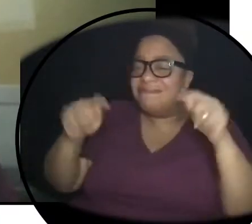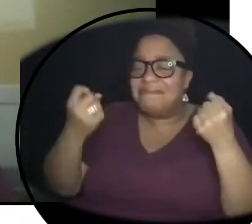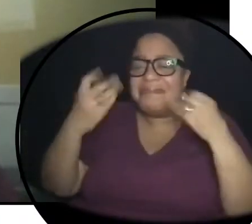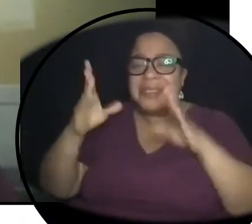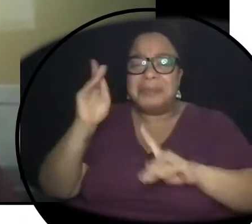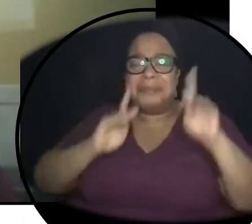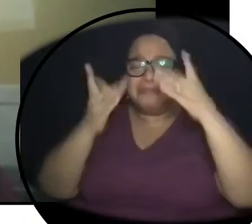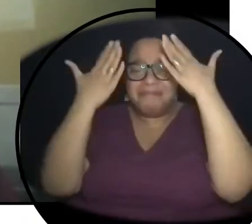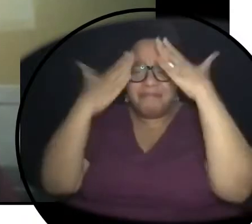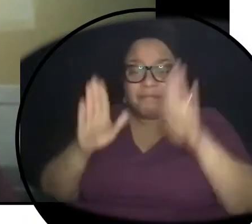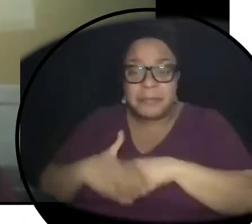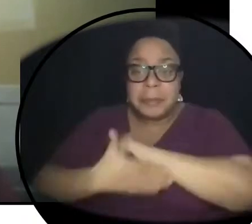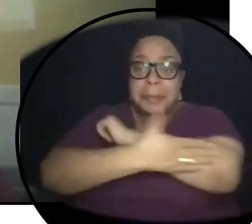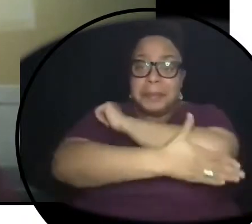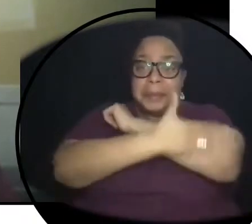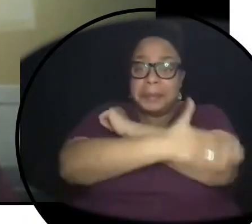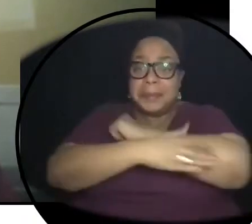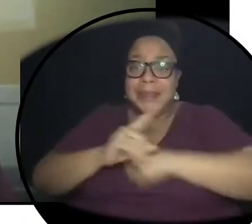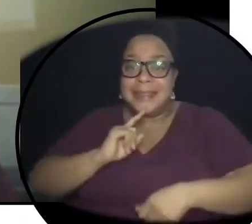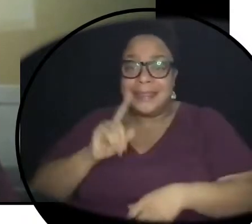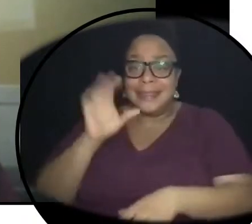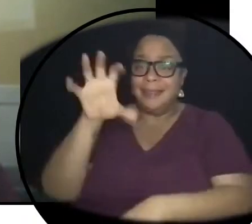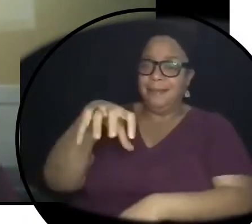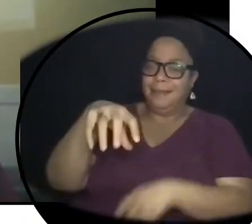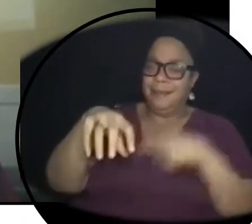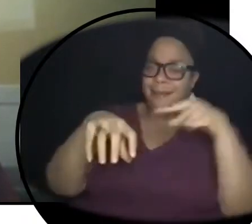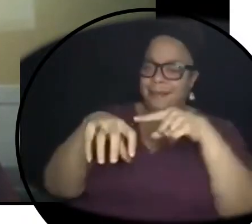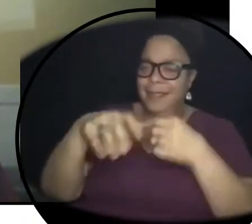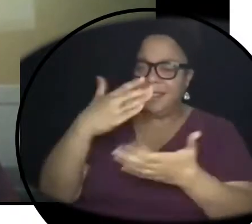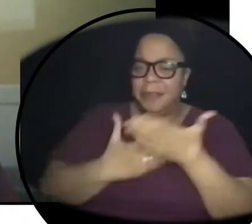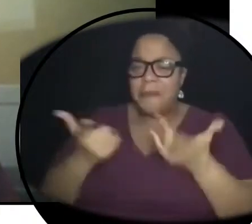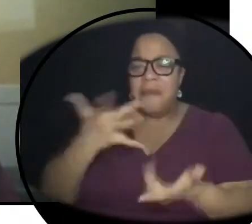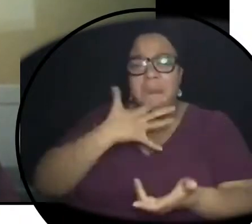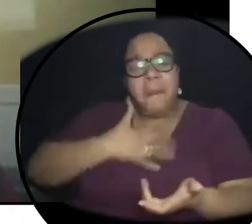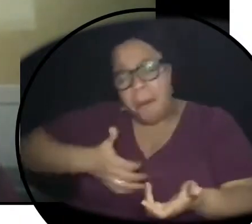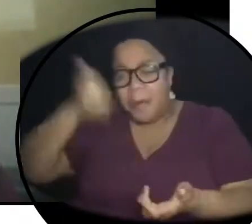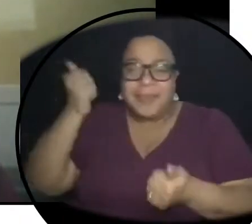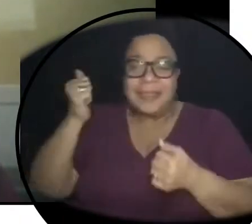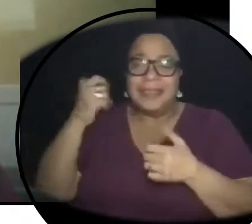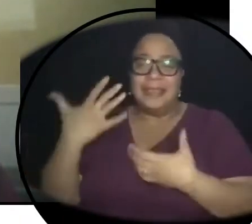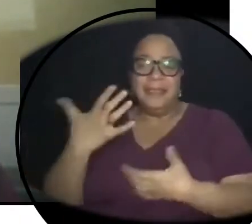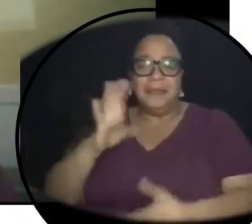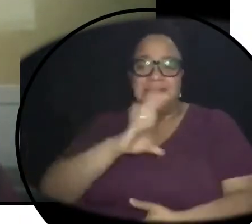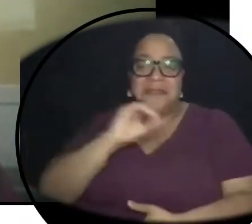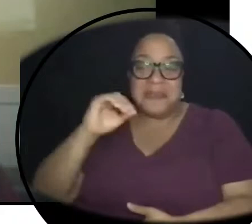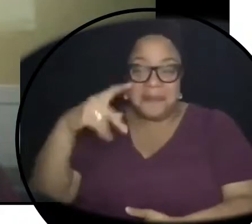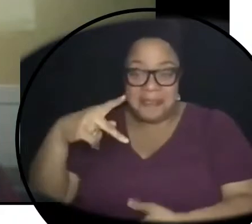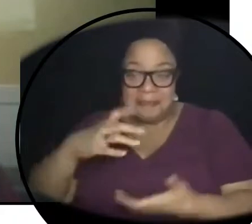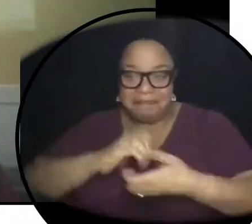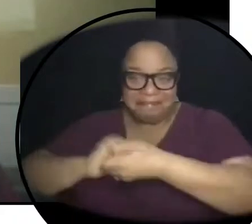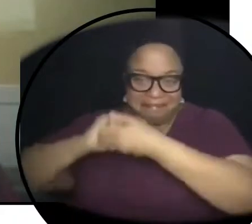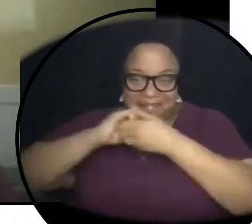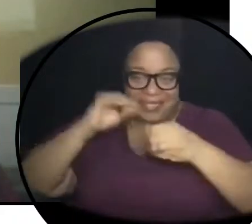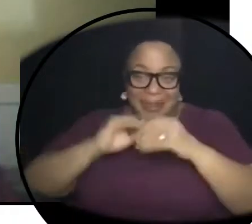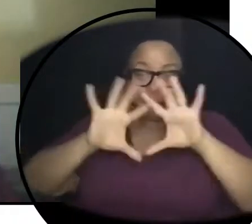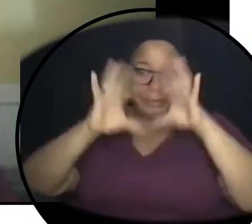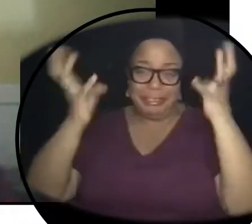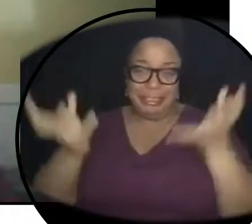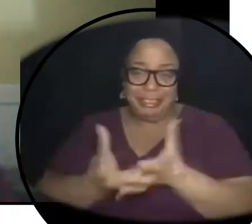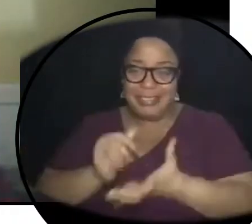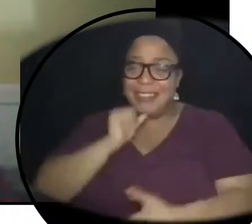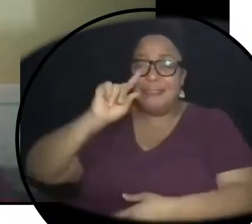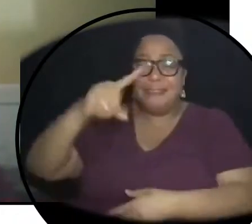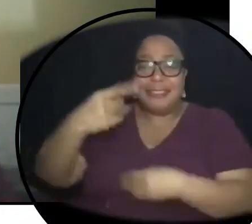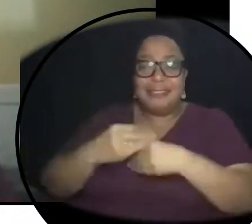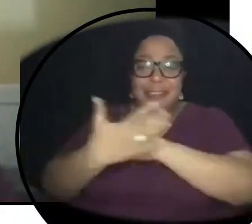country. And Mound Bayou, Mississippi, which is just down the road, was one of the first big experiments